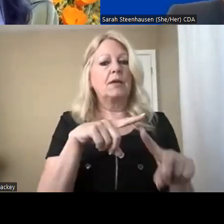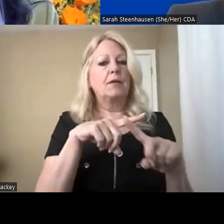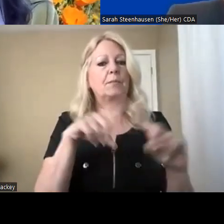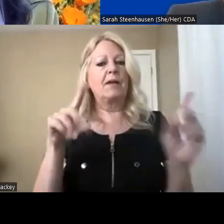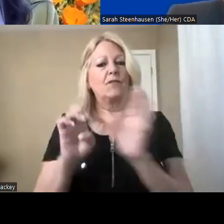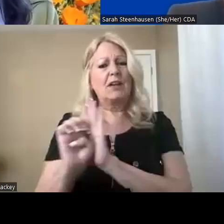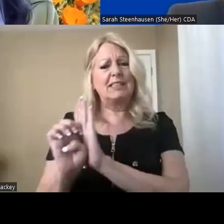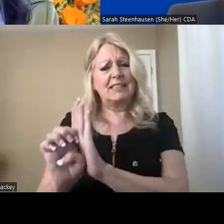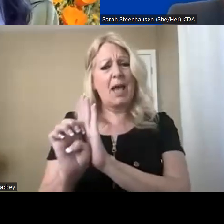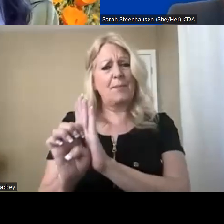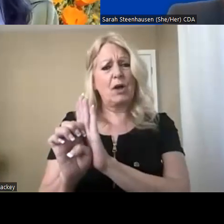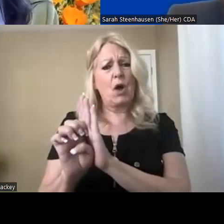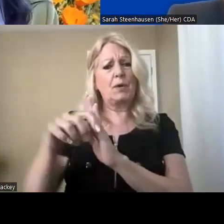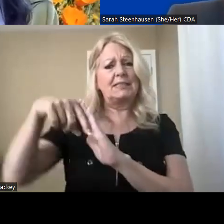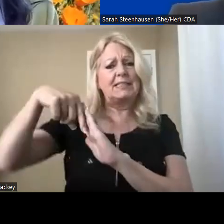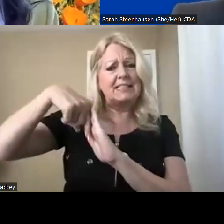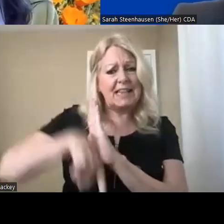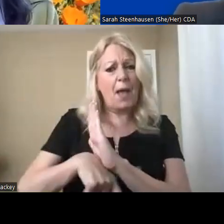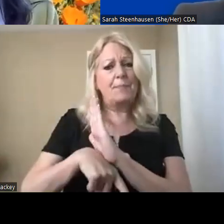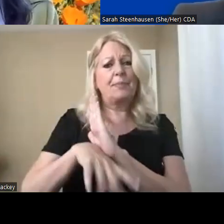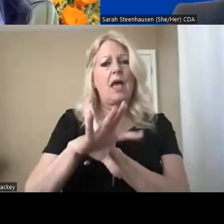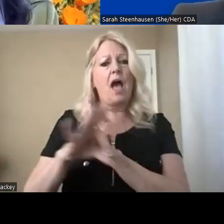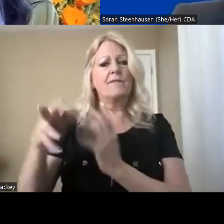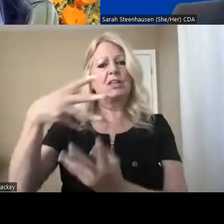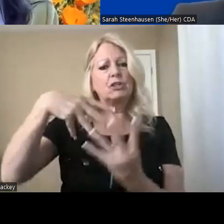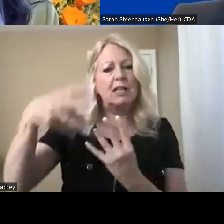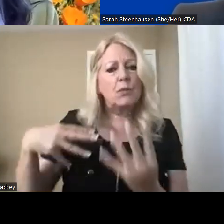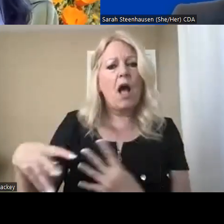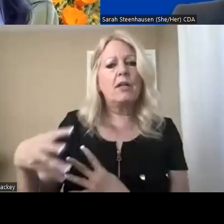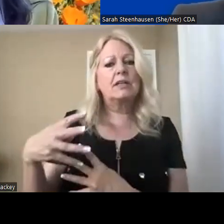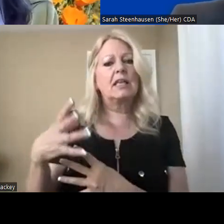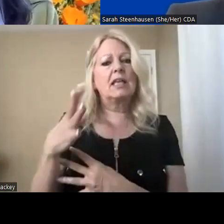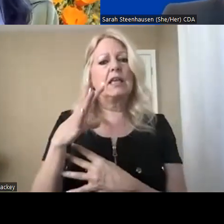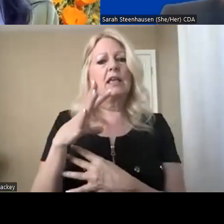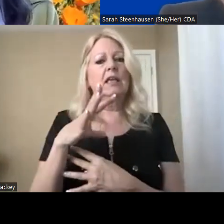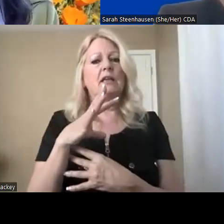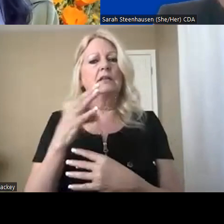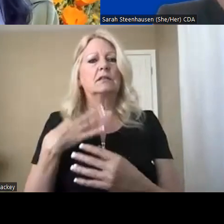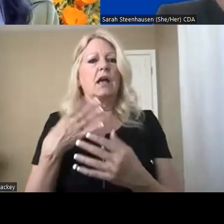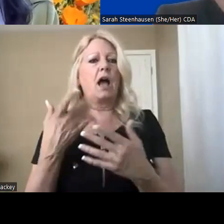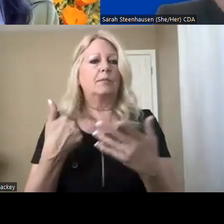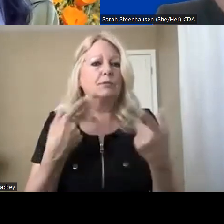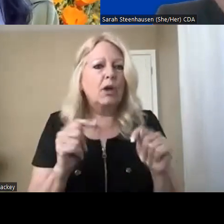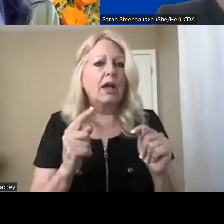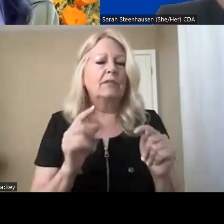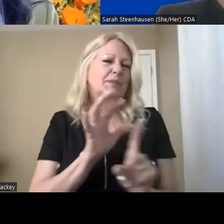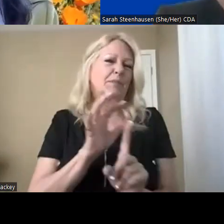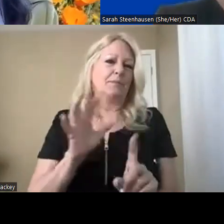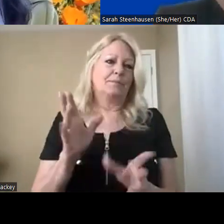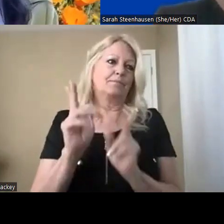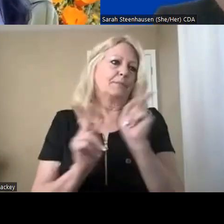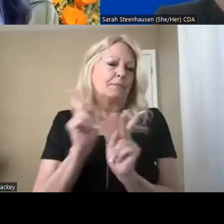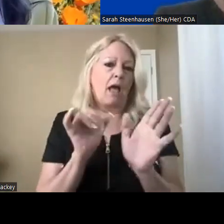of intersectionality that we're interacting with when it comes to the population that we're trying to bring forward, and if